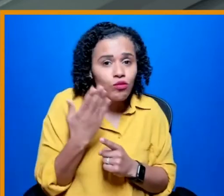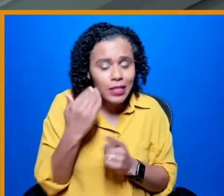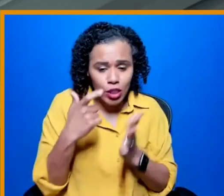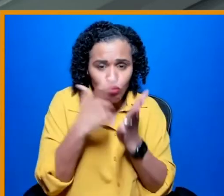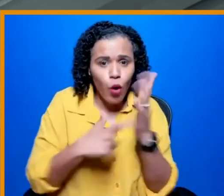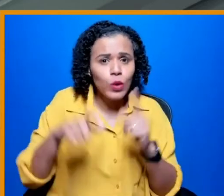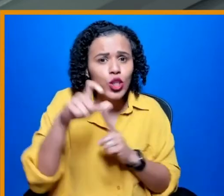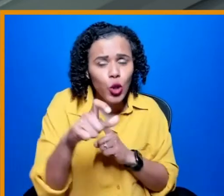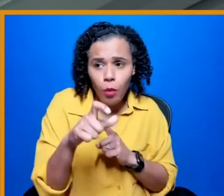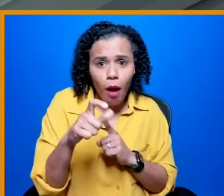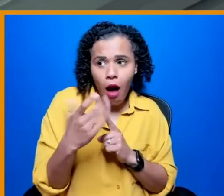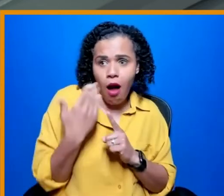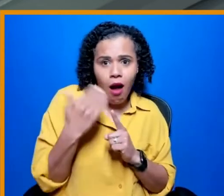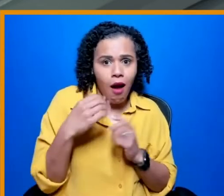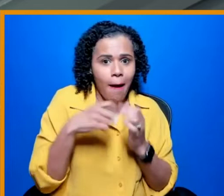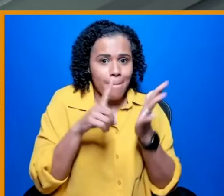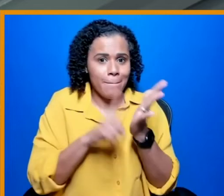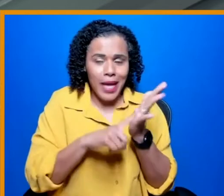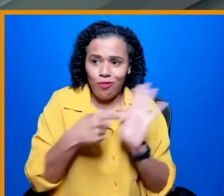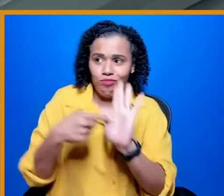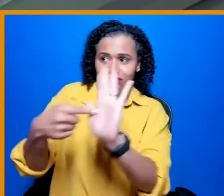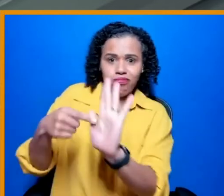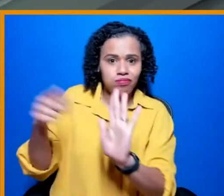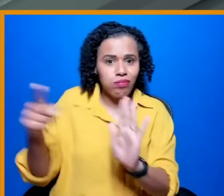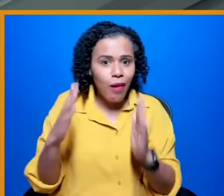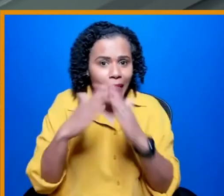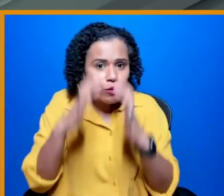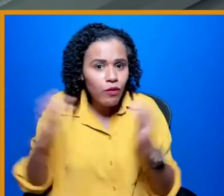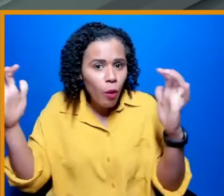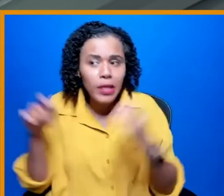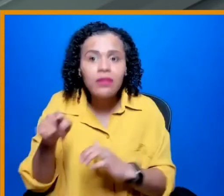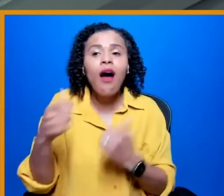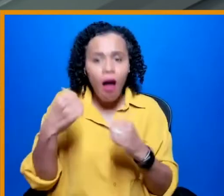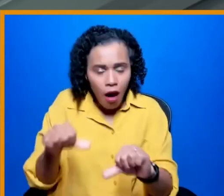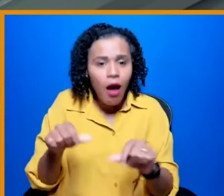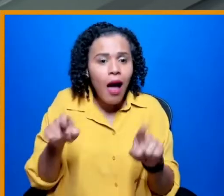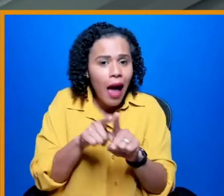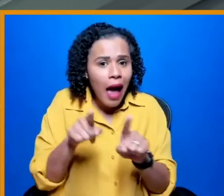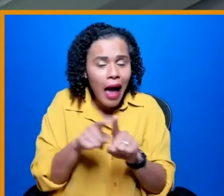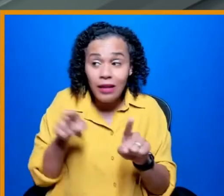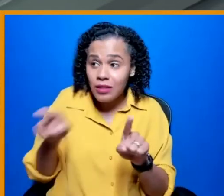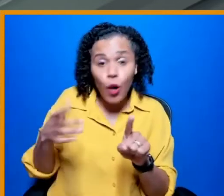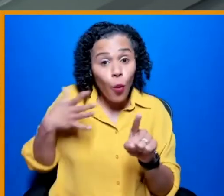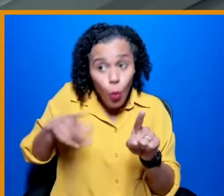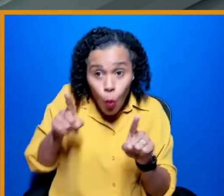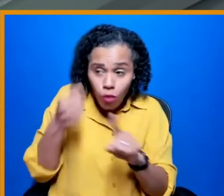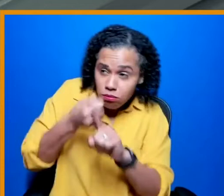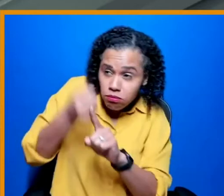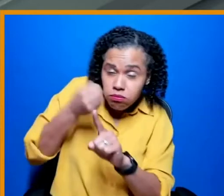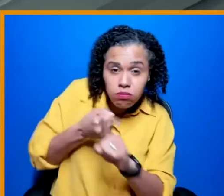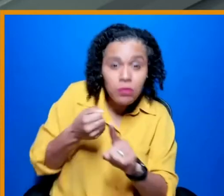Commons. And a House of Commons petition entitled Make British Sign Language Part of the National Curriculum